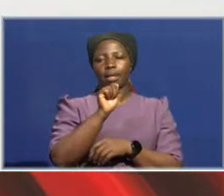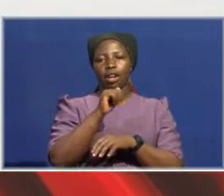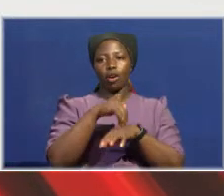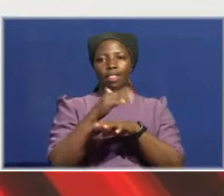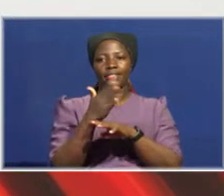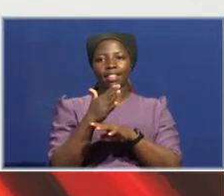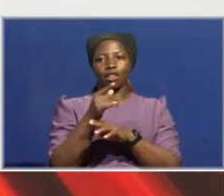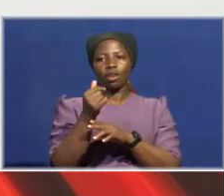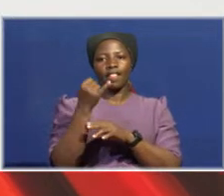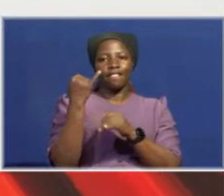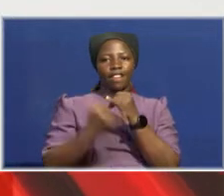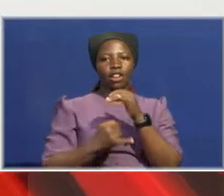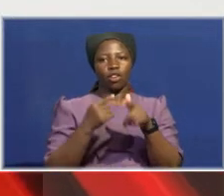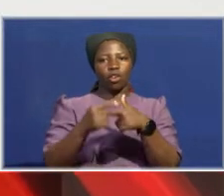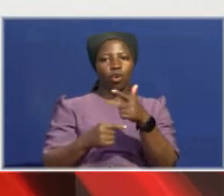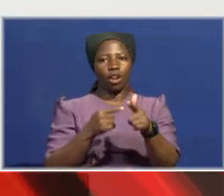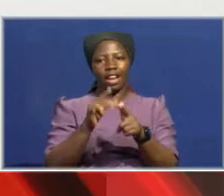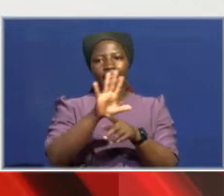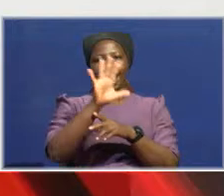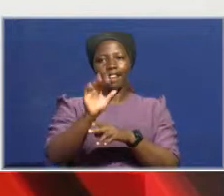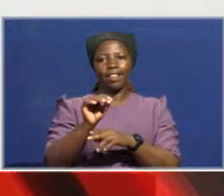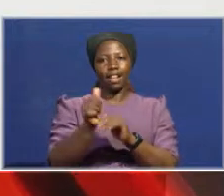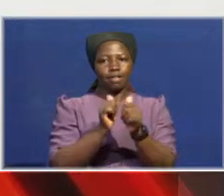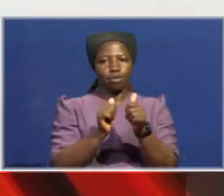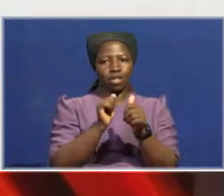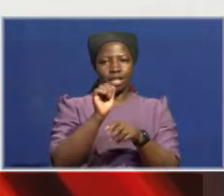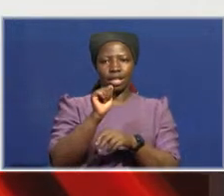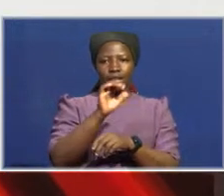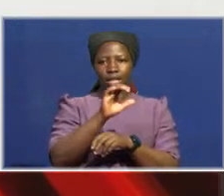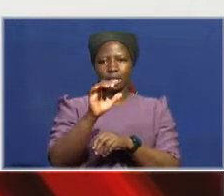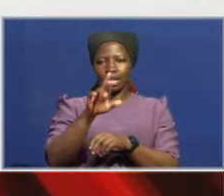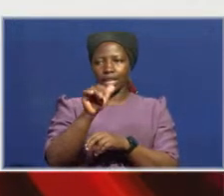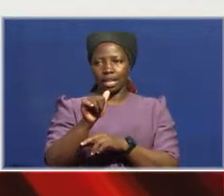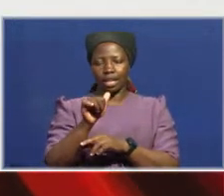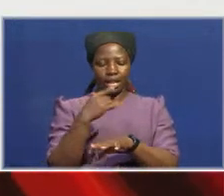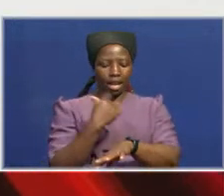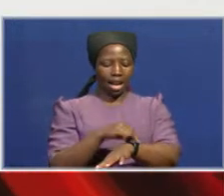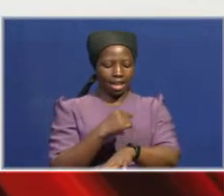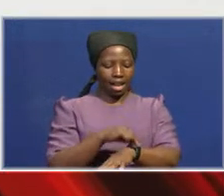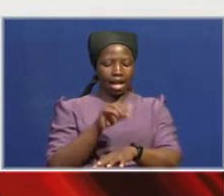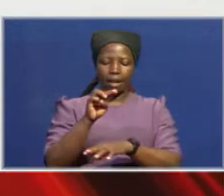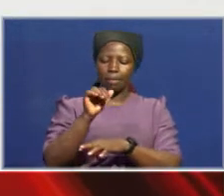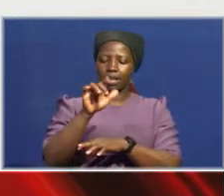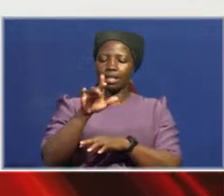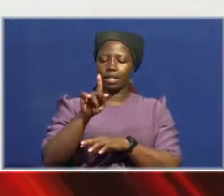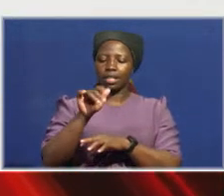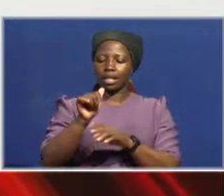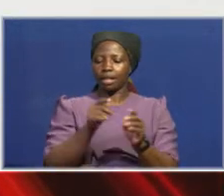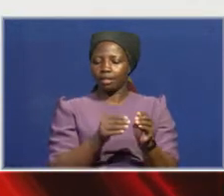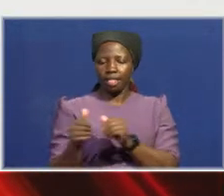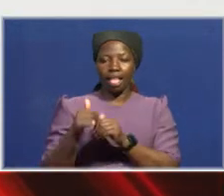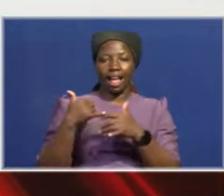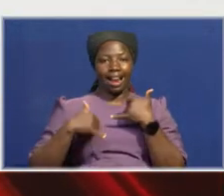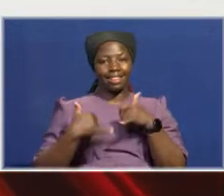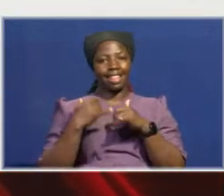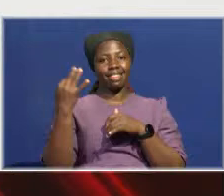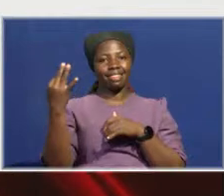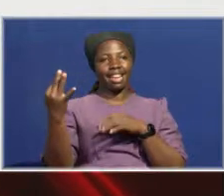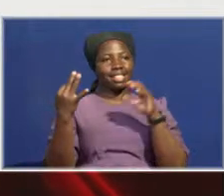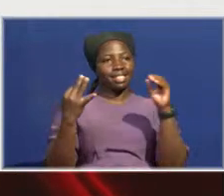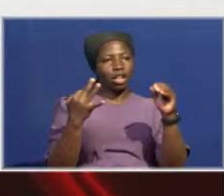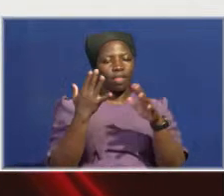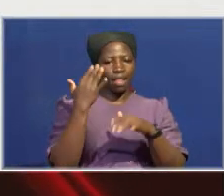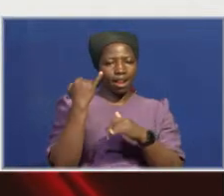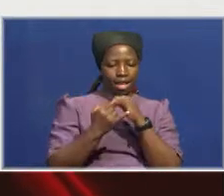the ongoing 13th African Games in Accra, Ghana. Malkia Strikers defeated Algeria by 3 straight sets in their last Group